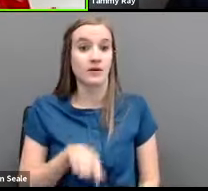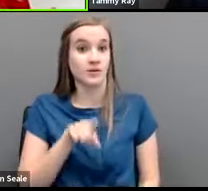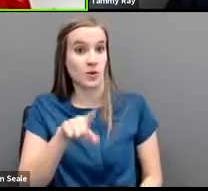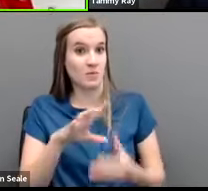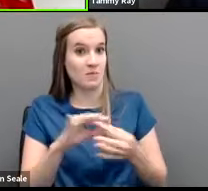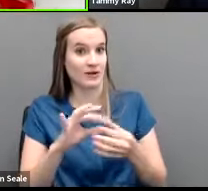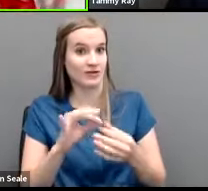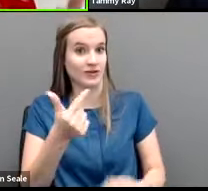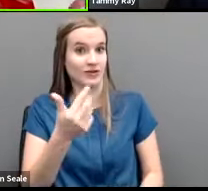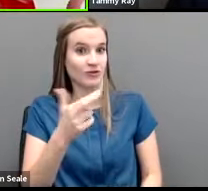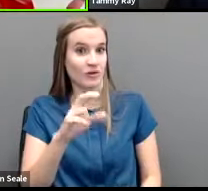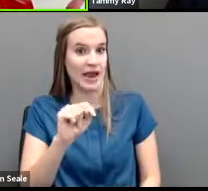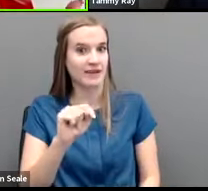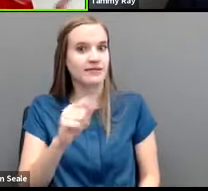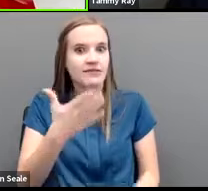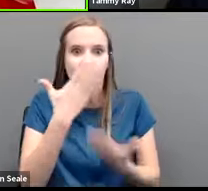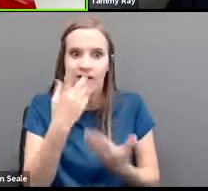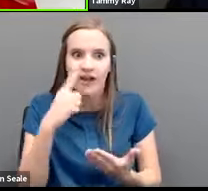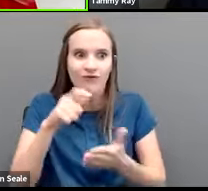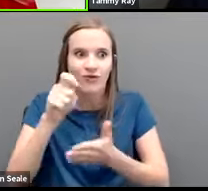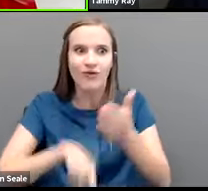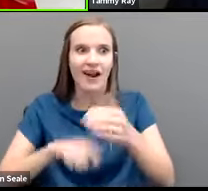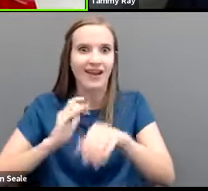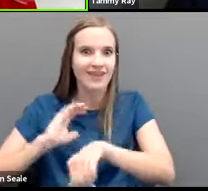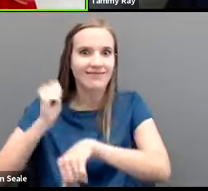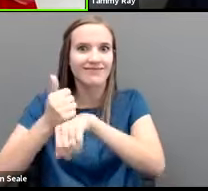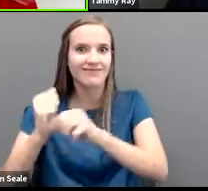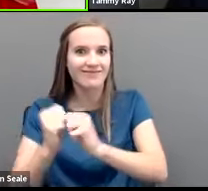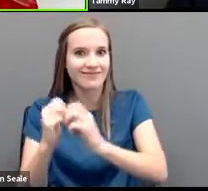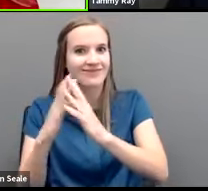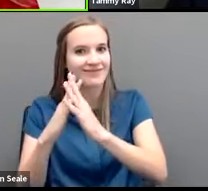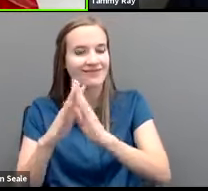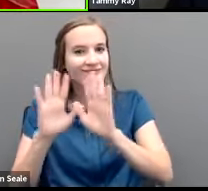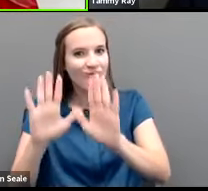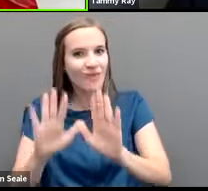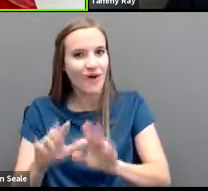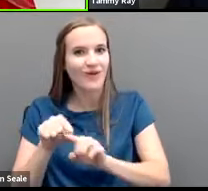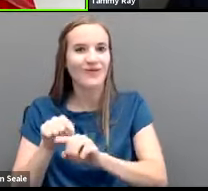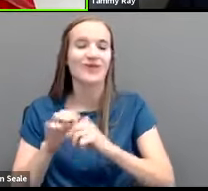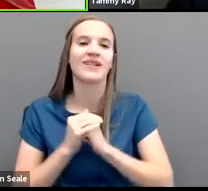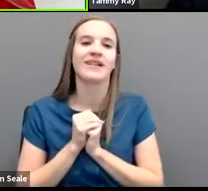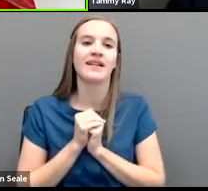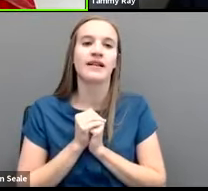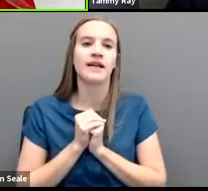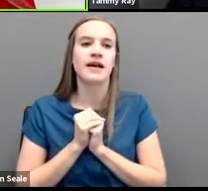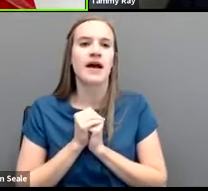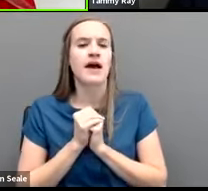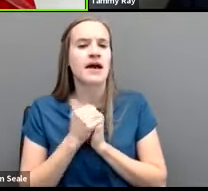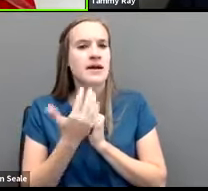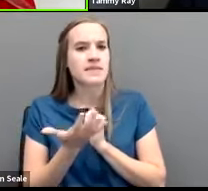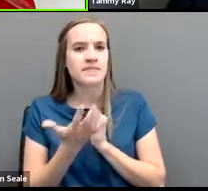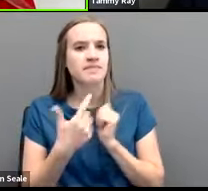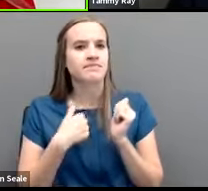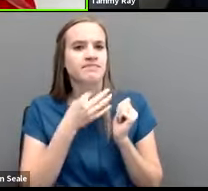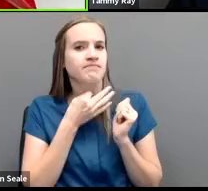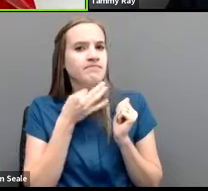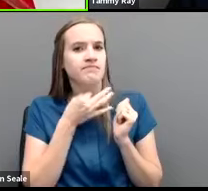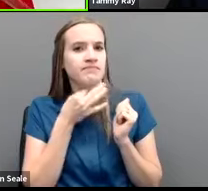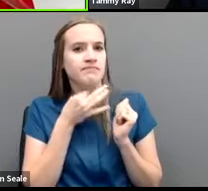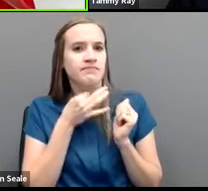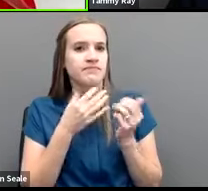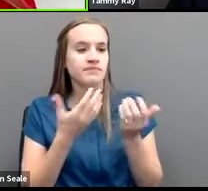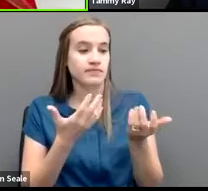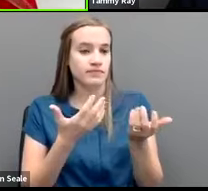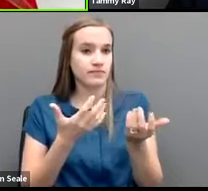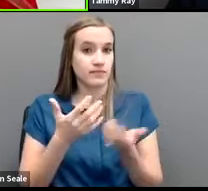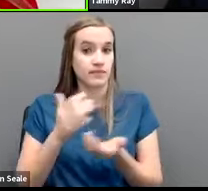and congratulations on that grant so long ago that you wrote and was awarded. And what happens after that grant? Does it run